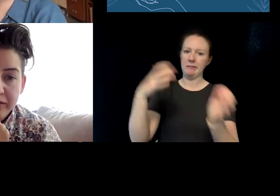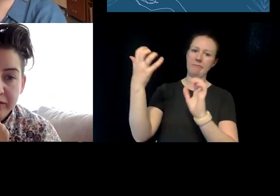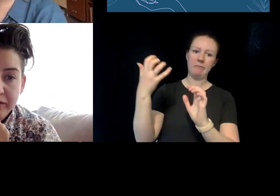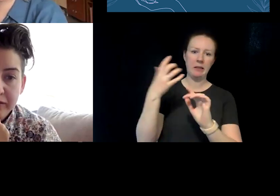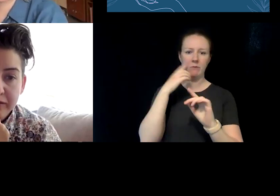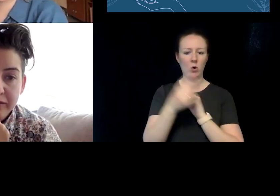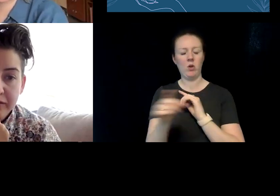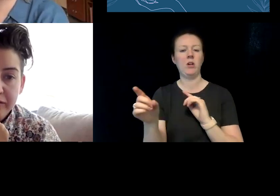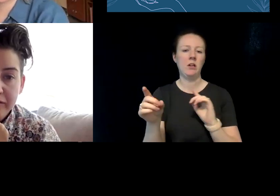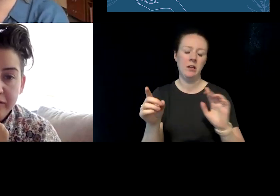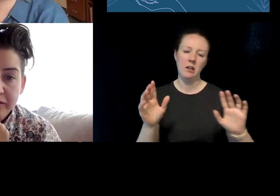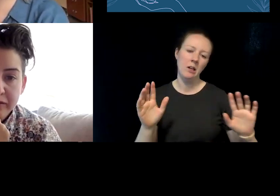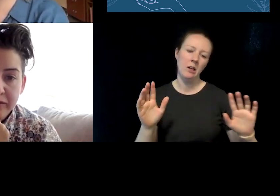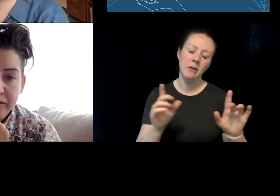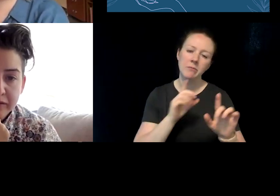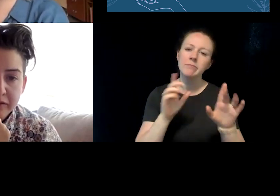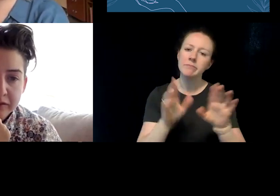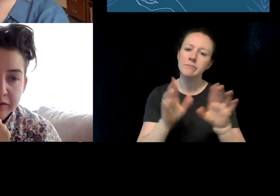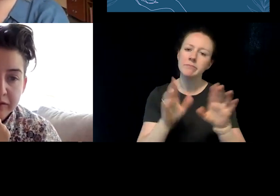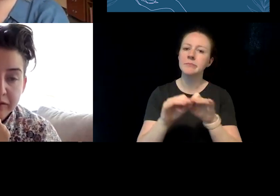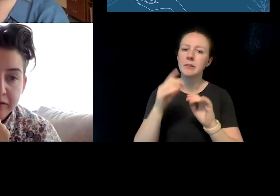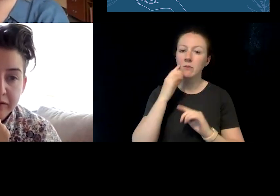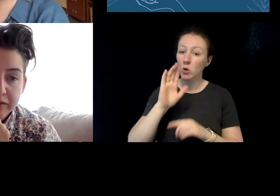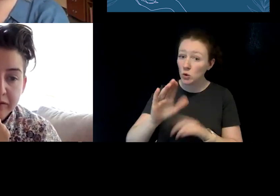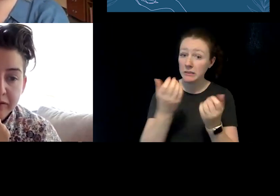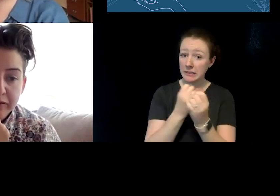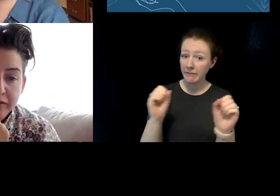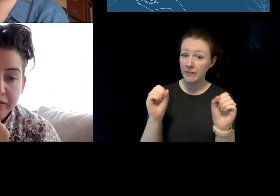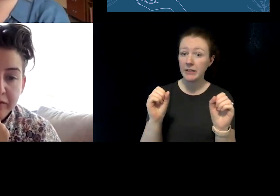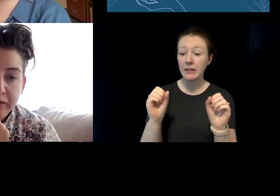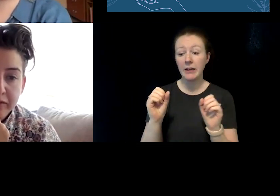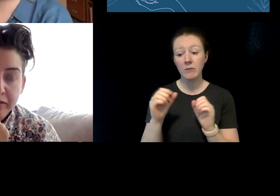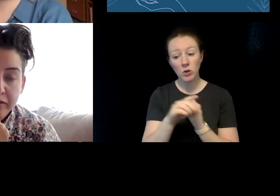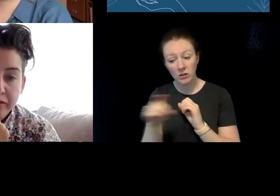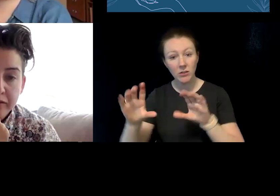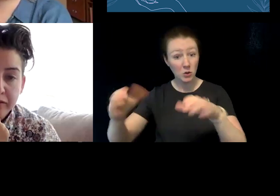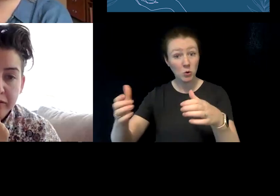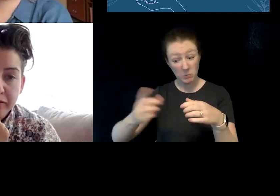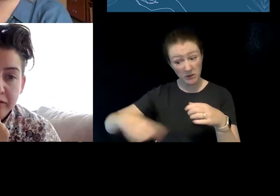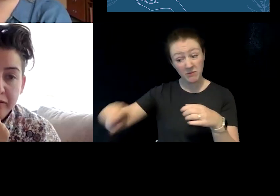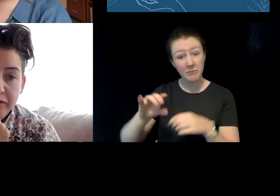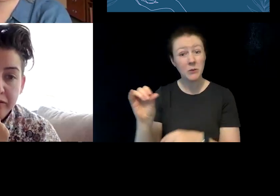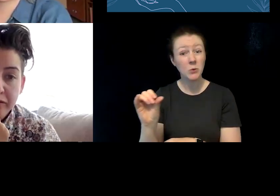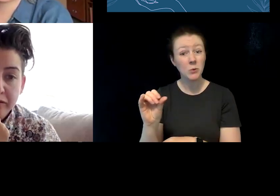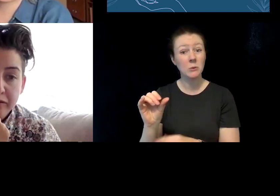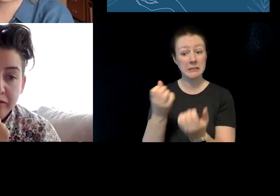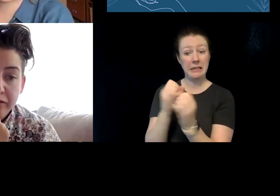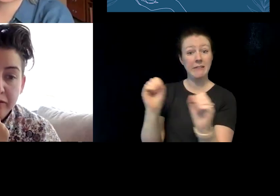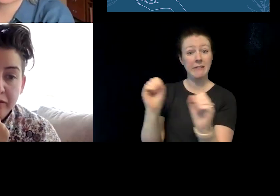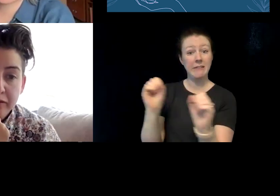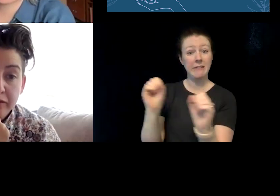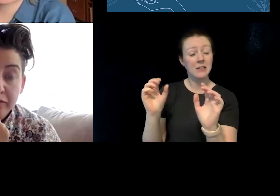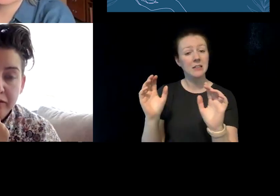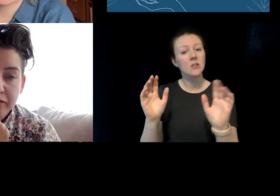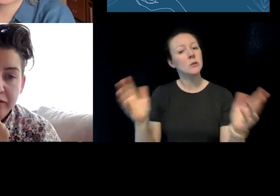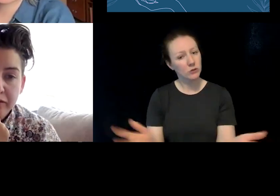really important for your safety and the safety of the entire group. So I would encourage you to